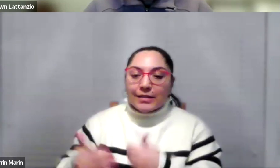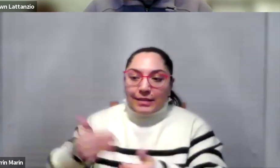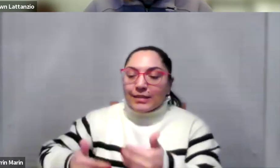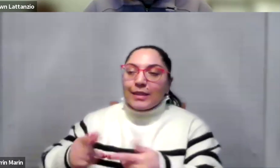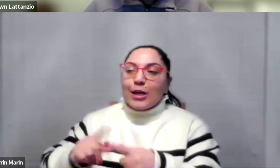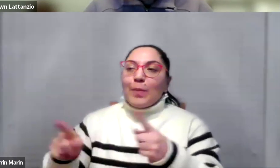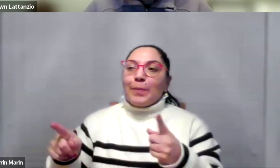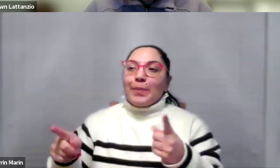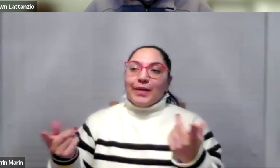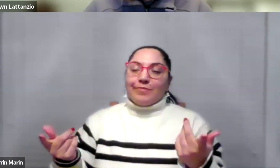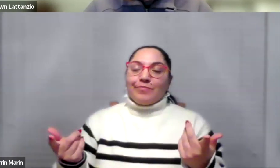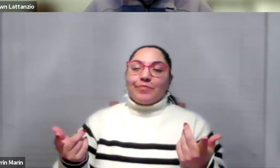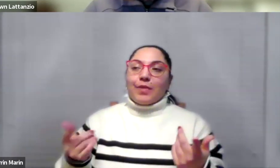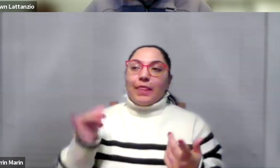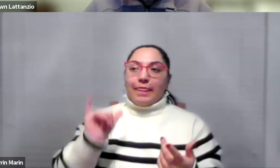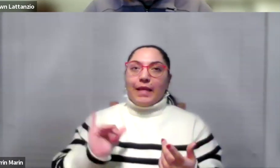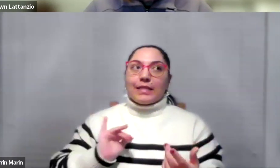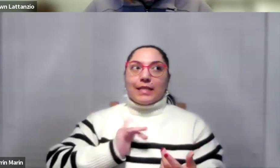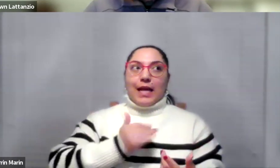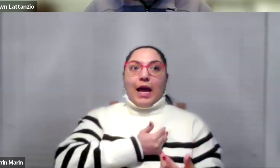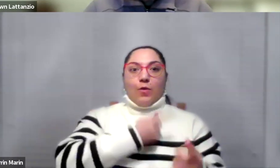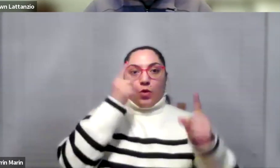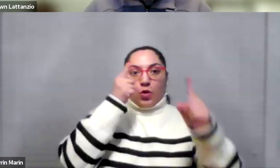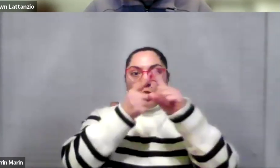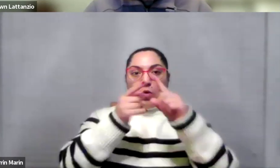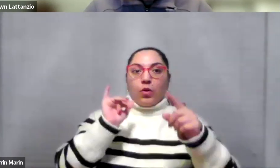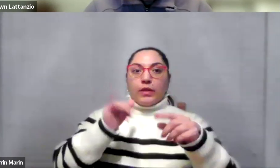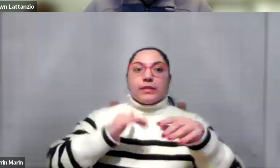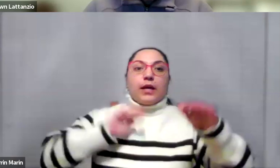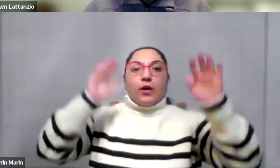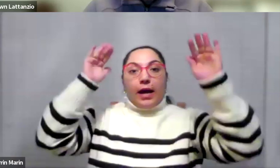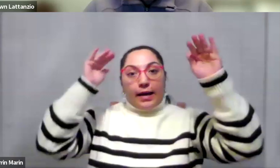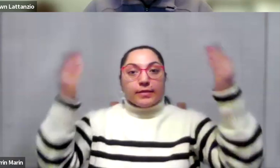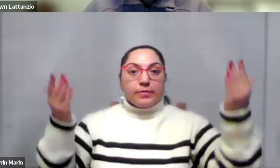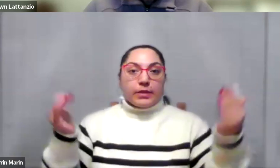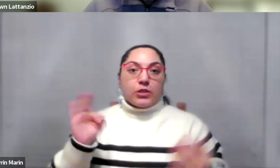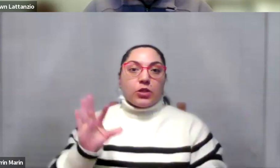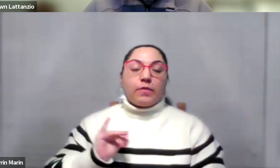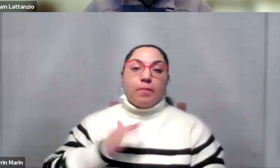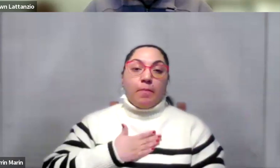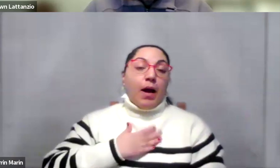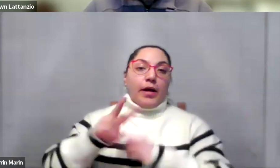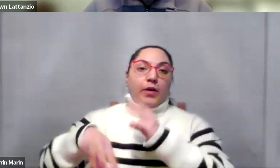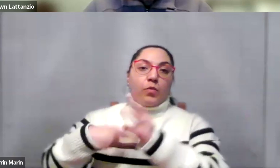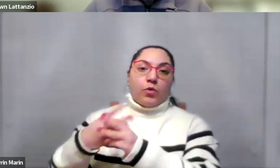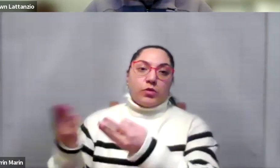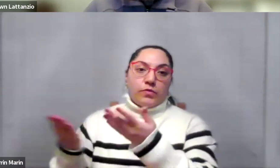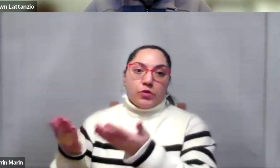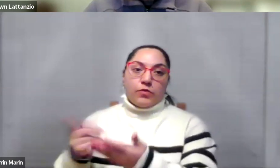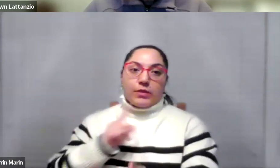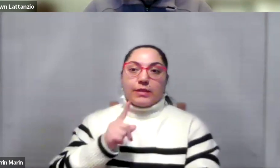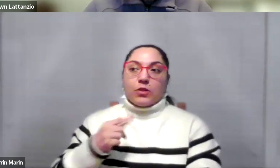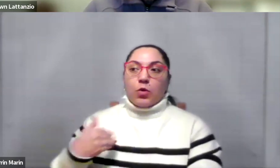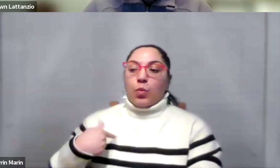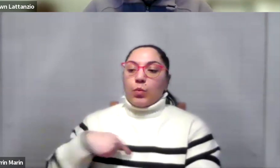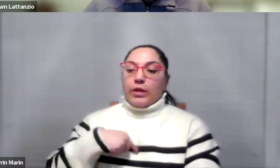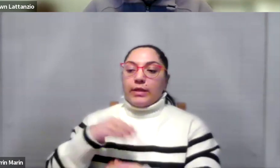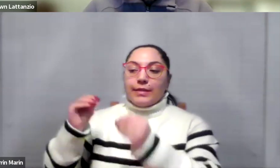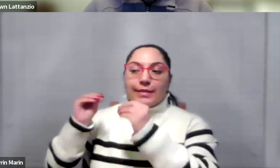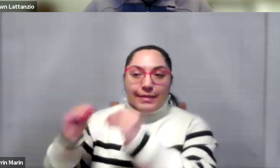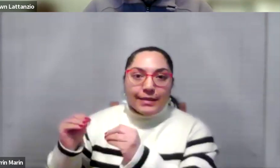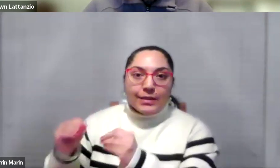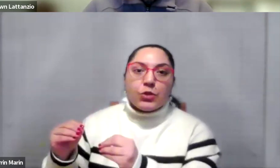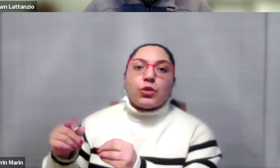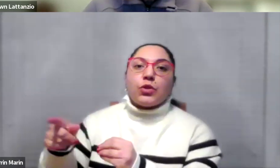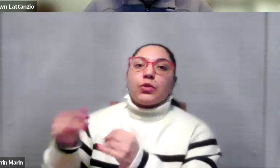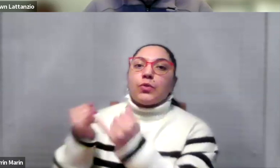ever. But that is the progression that is expected in my world of services. Is really we're teaching you the